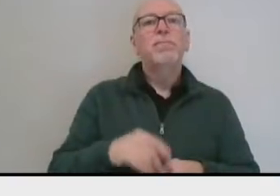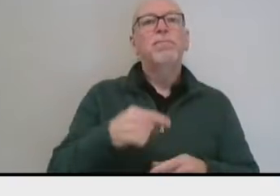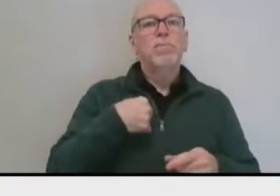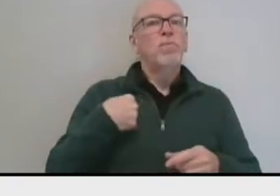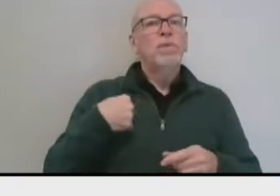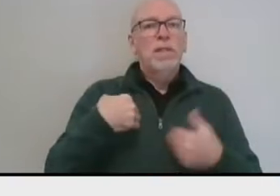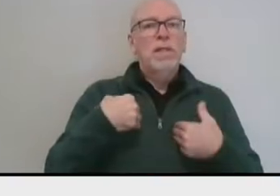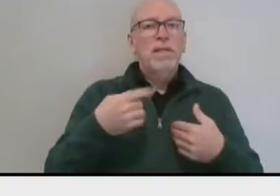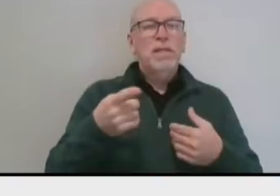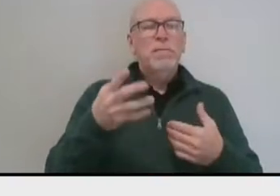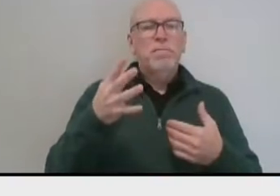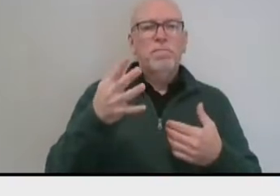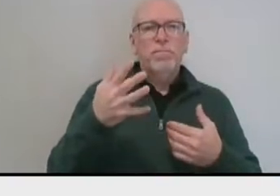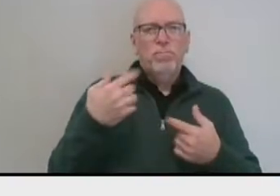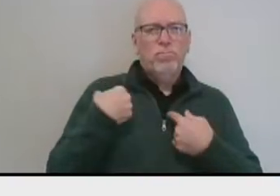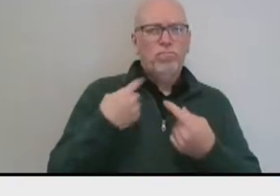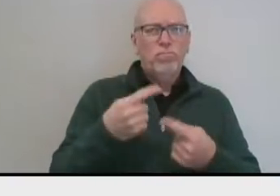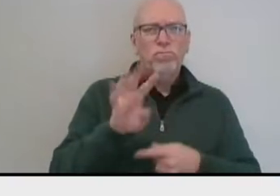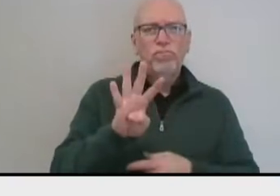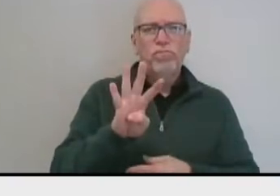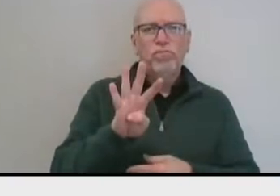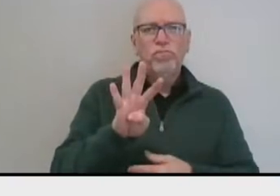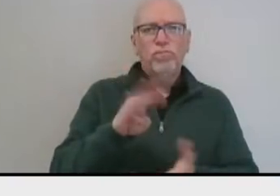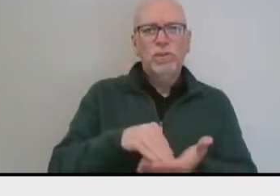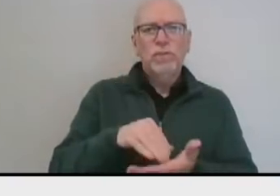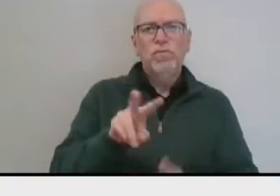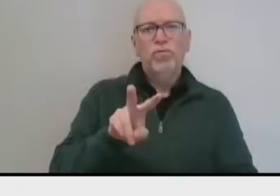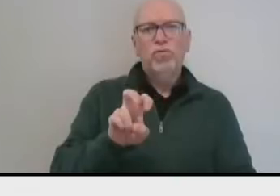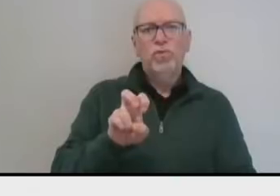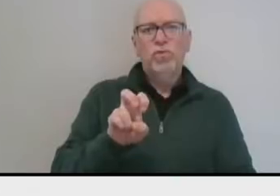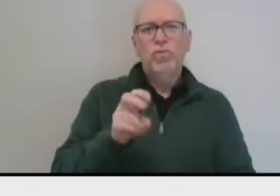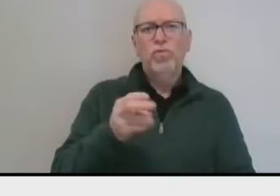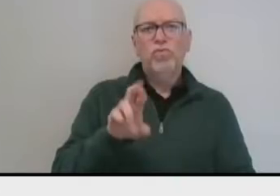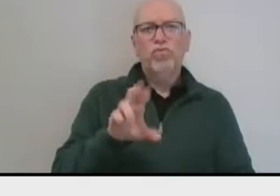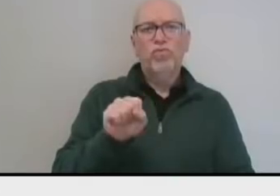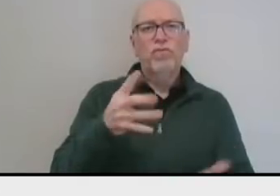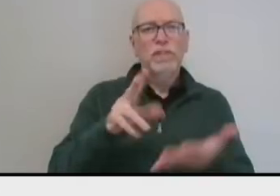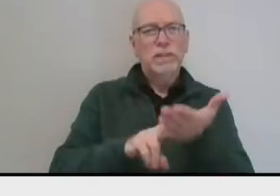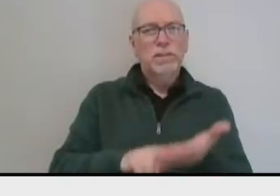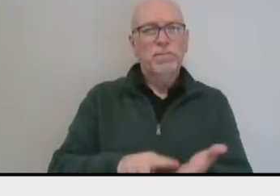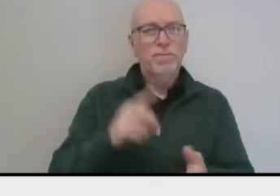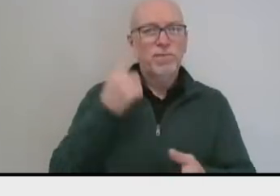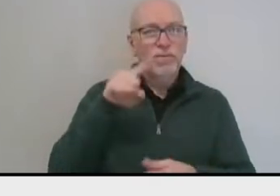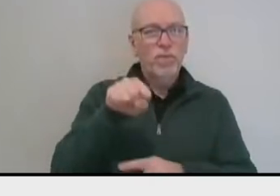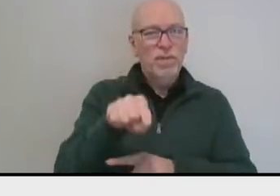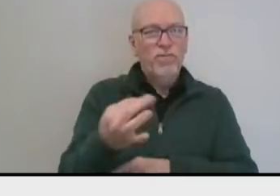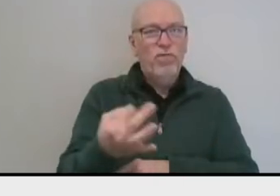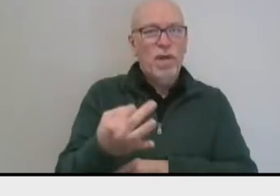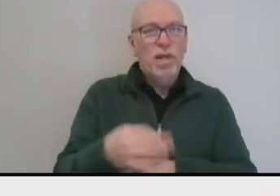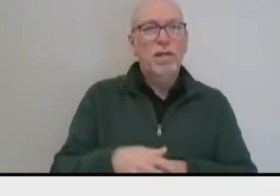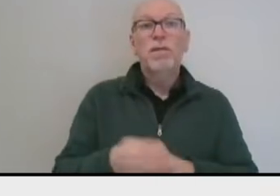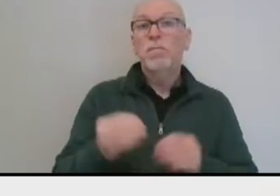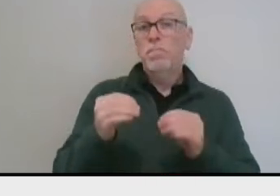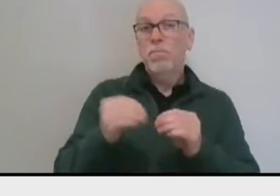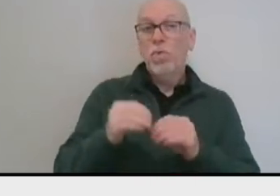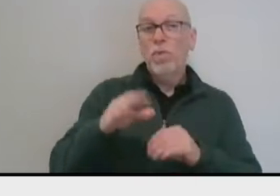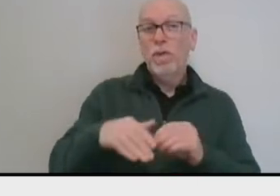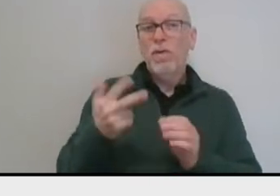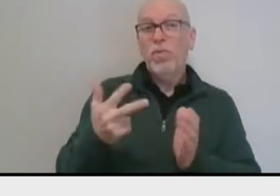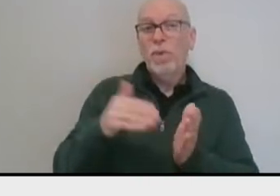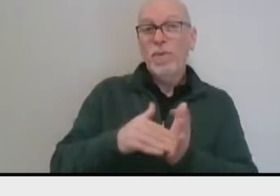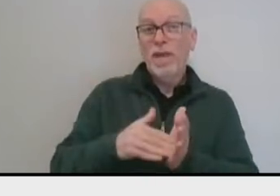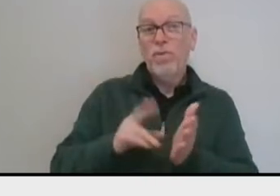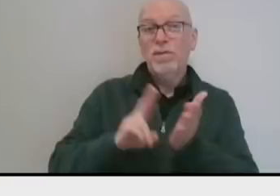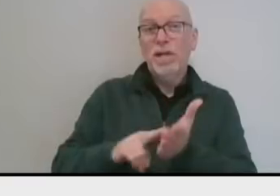as of right now, 4,200 Hoosiers sign up on Friday. We've had more than 3,000 Hoosiers sign up